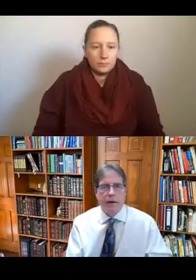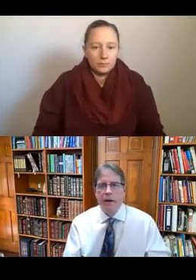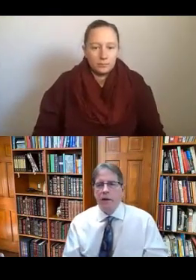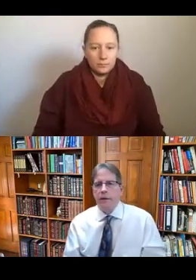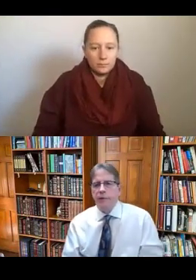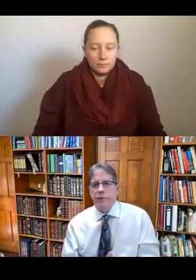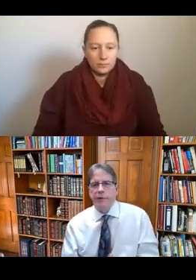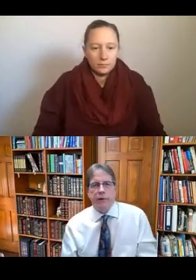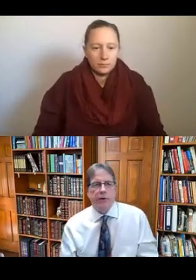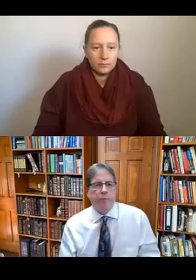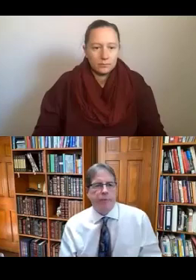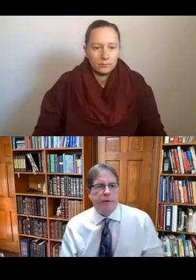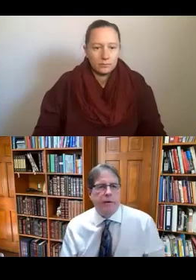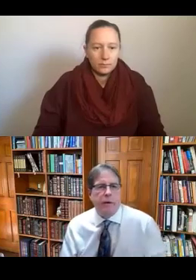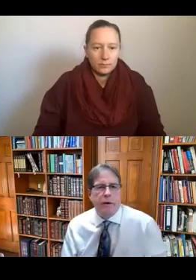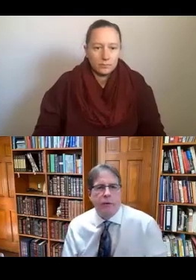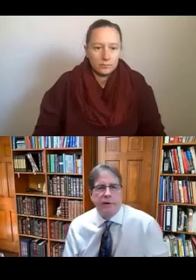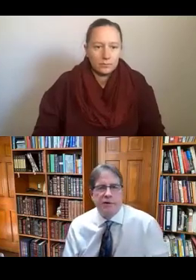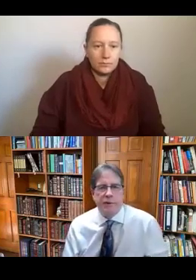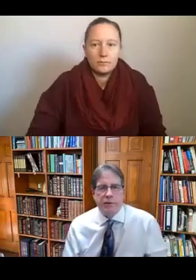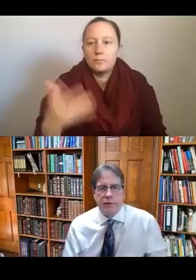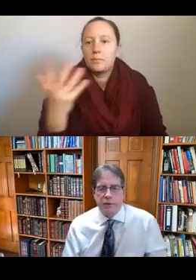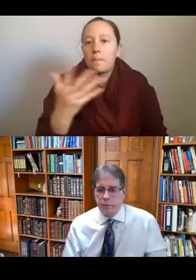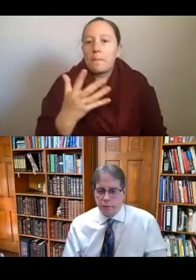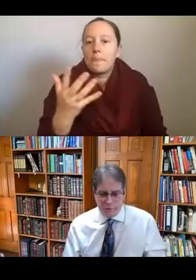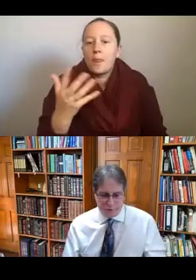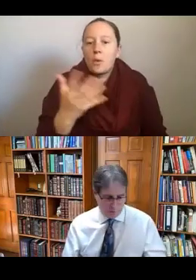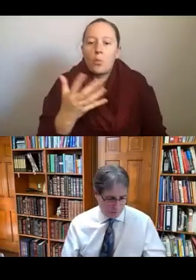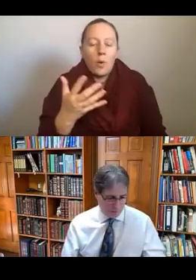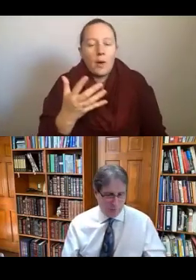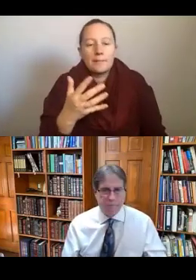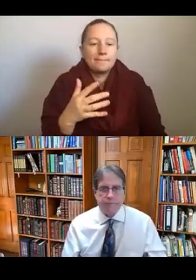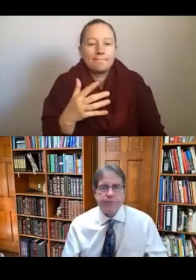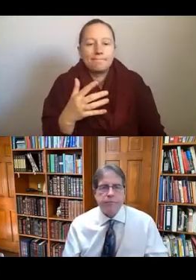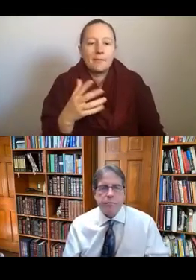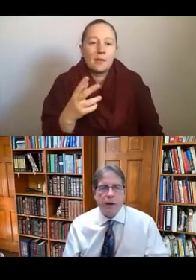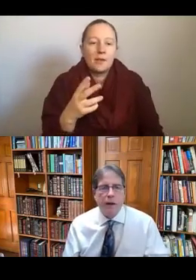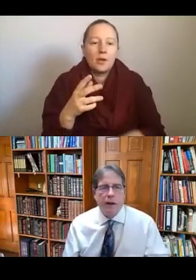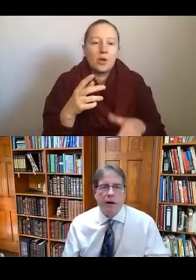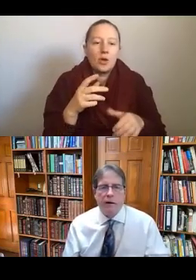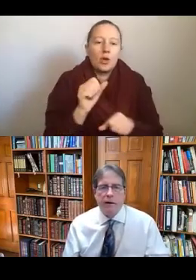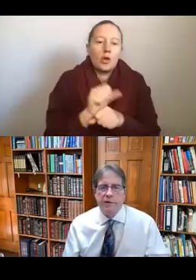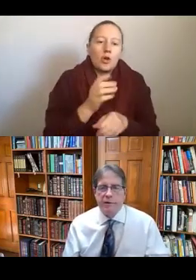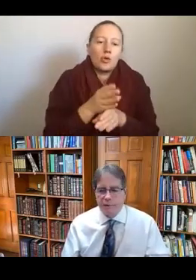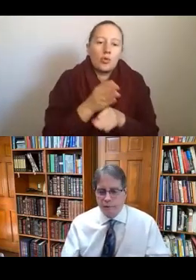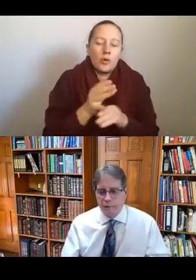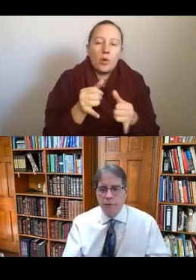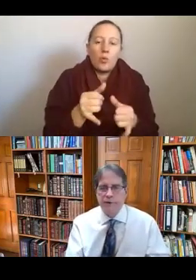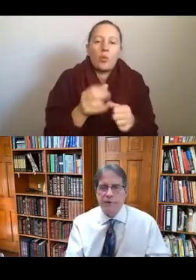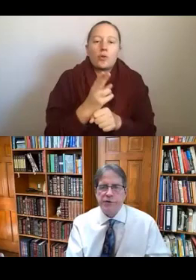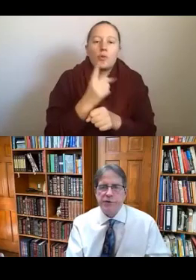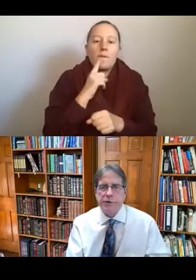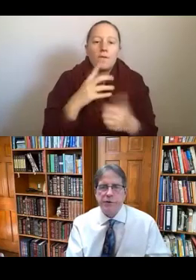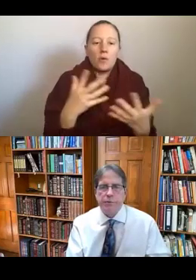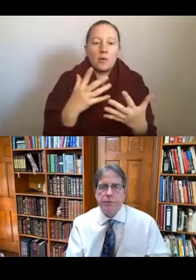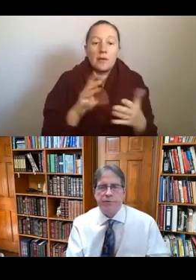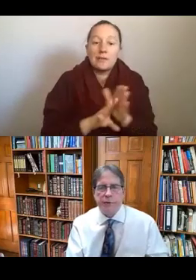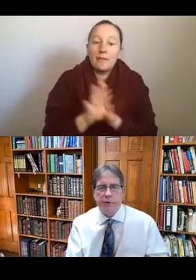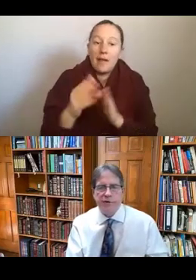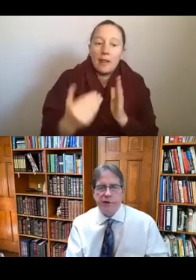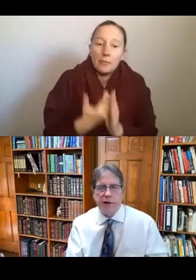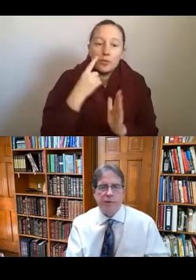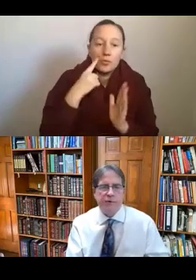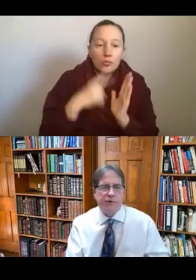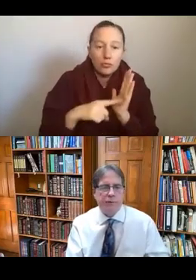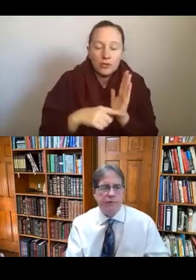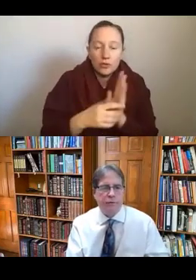All right, let me drill down a little bit on what these mentored career awards are used for. It's to develop new research skills and provide